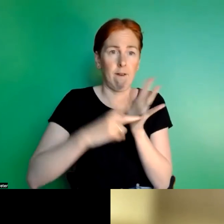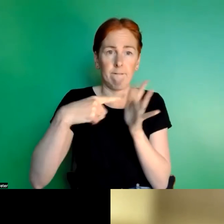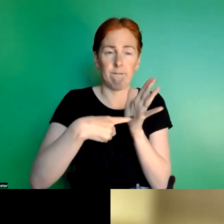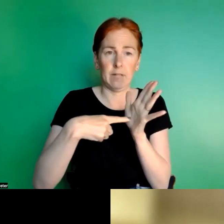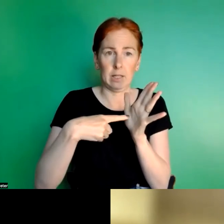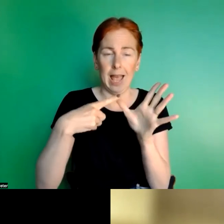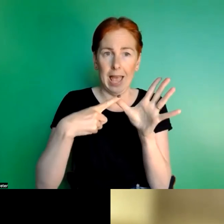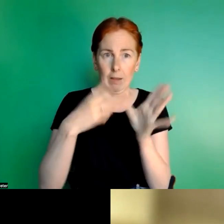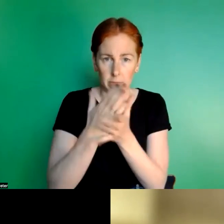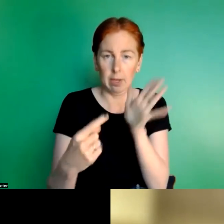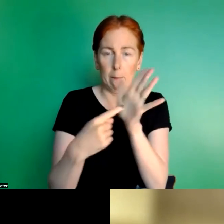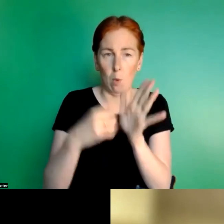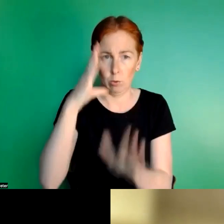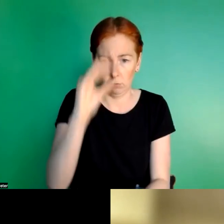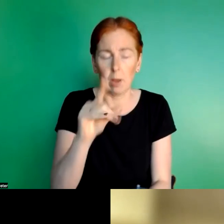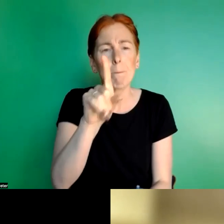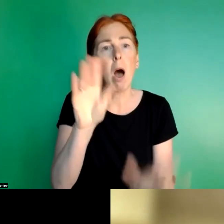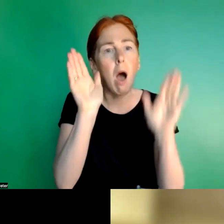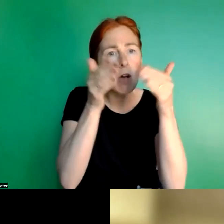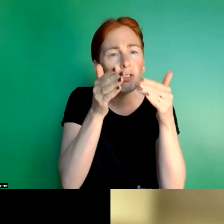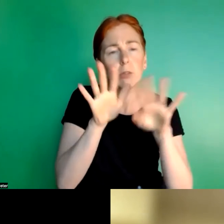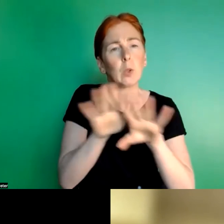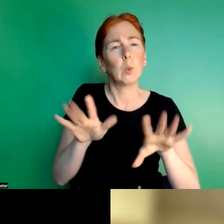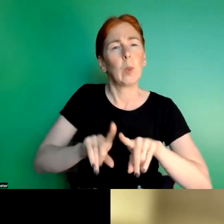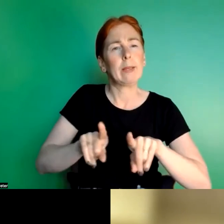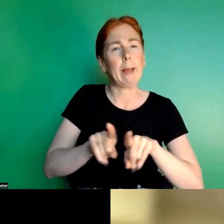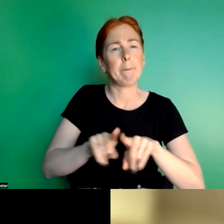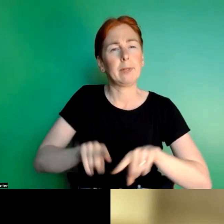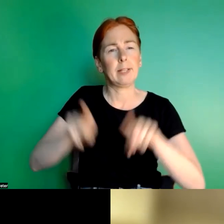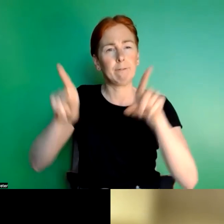forum. And there are others as well.